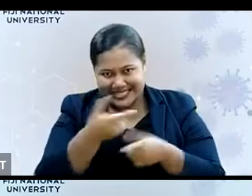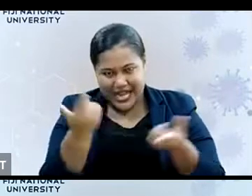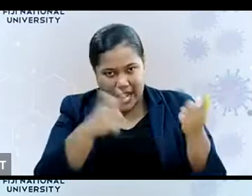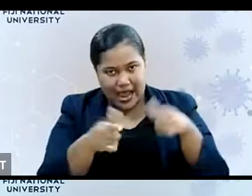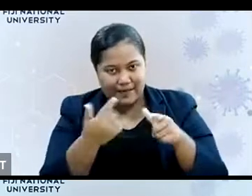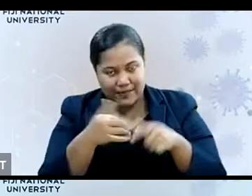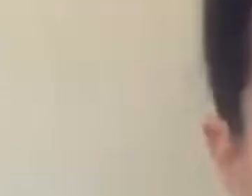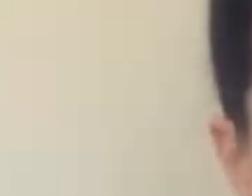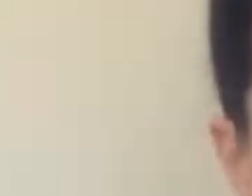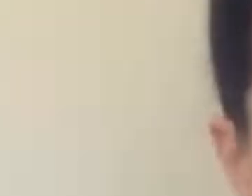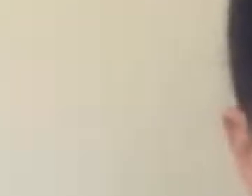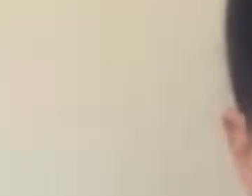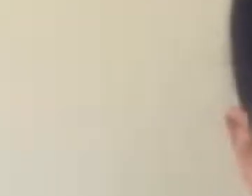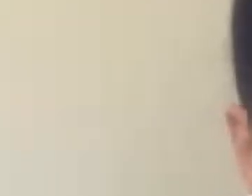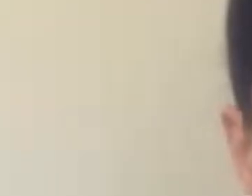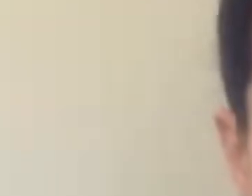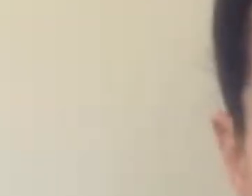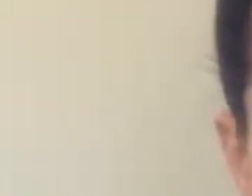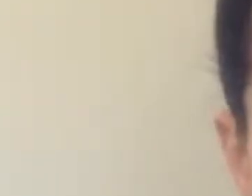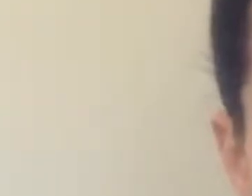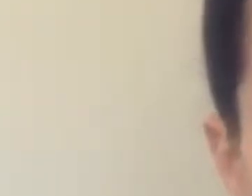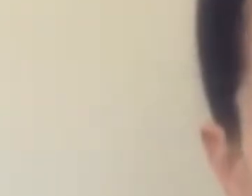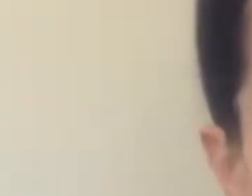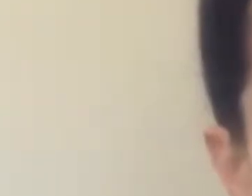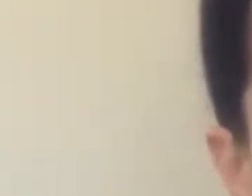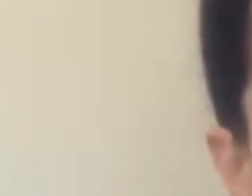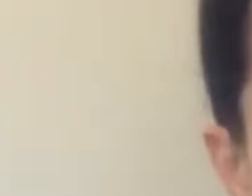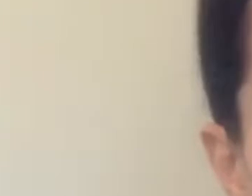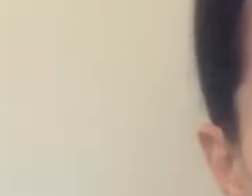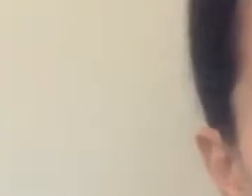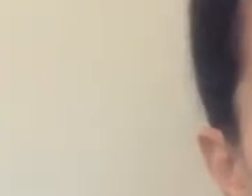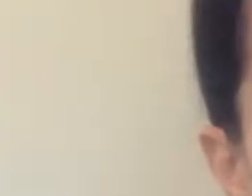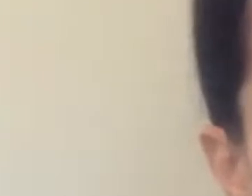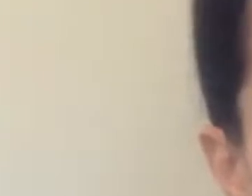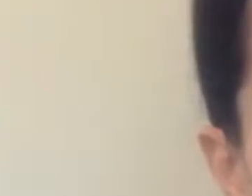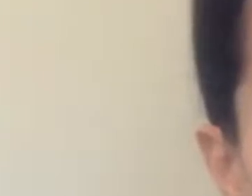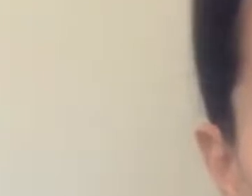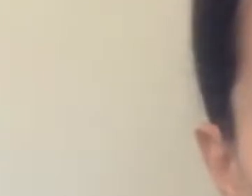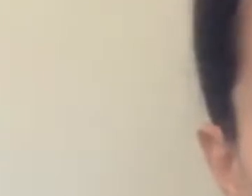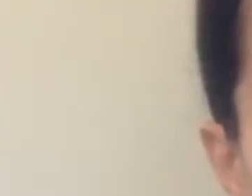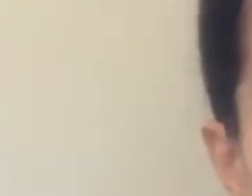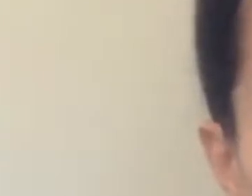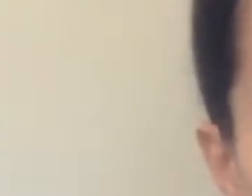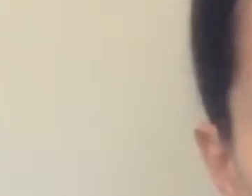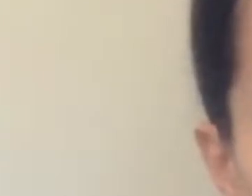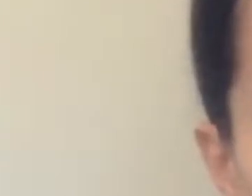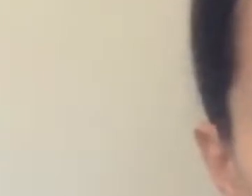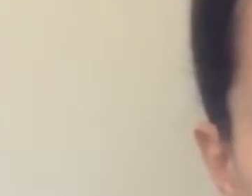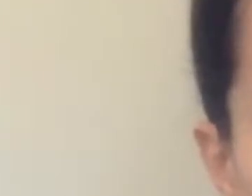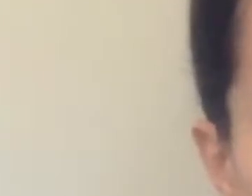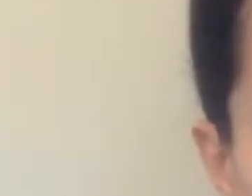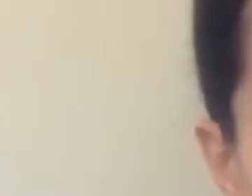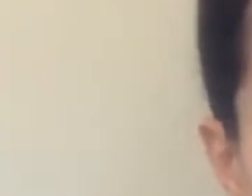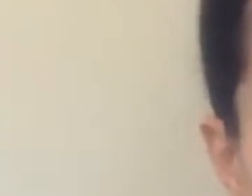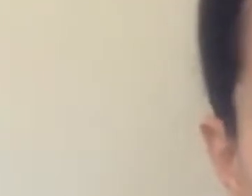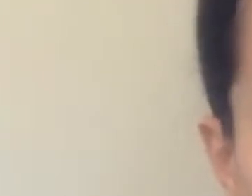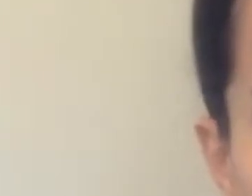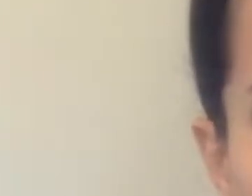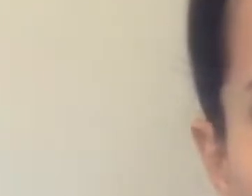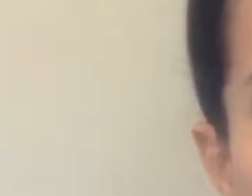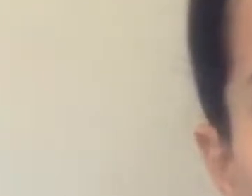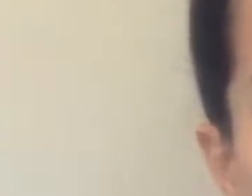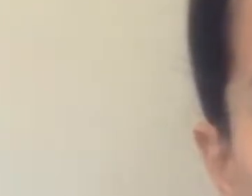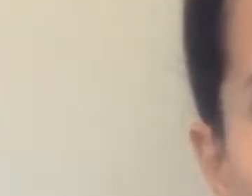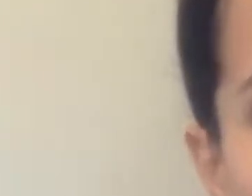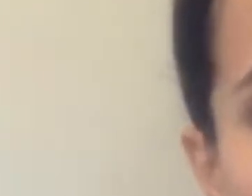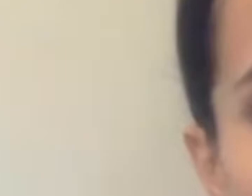the PCR. The open PCR, of course, is just done at Fiji CDC. The other labs all do the GeneXpert. And as James has mentioned,